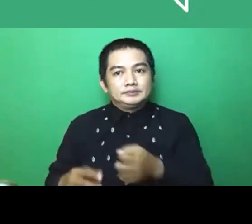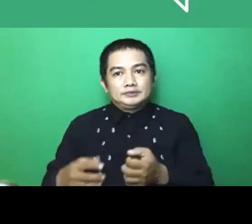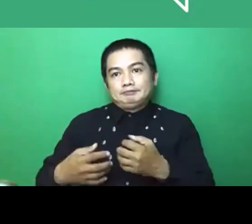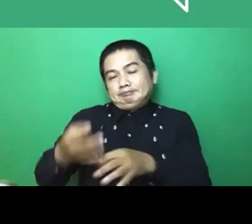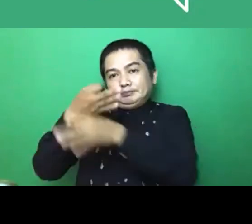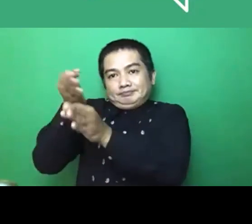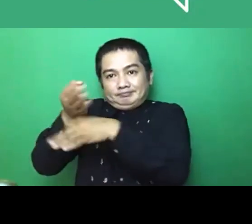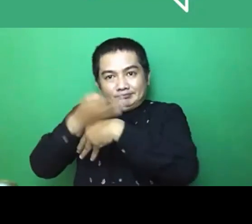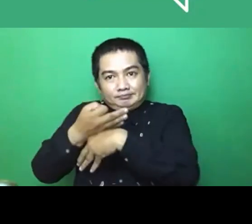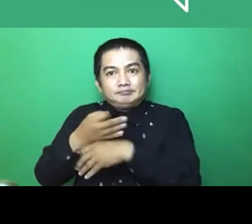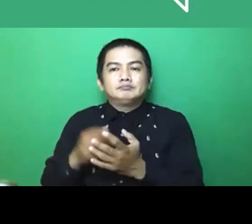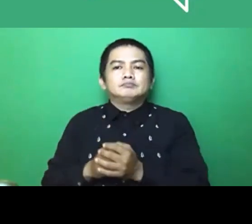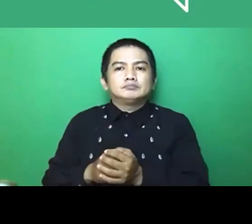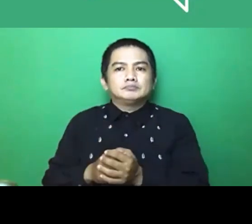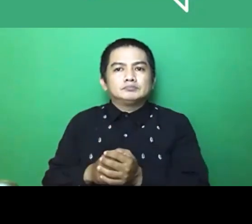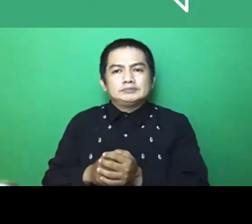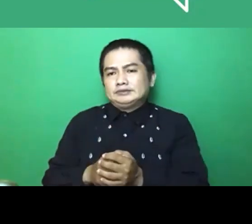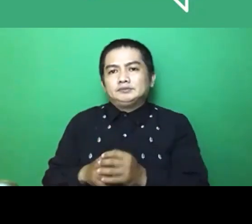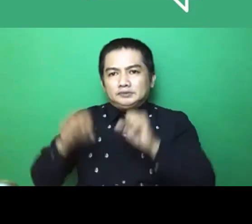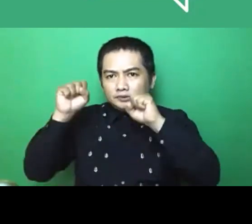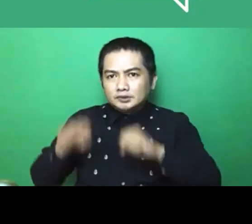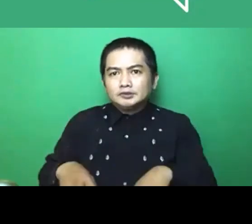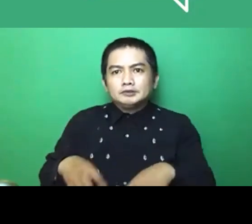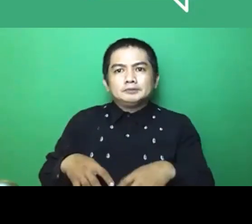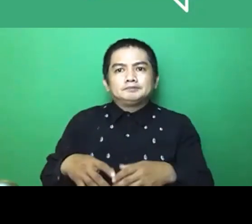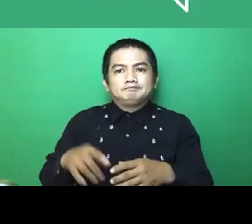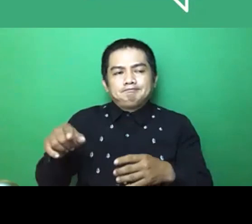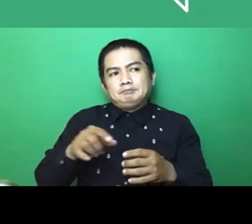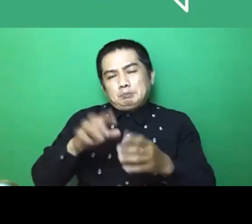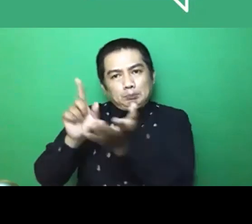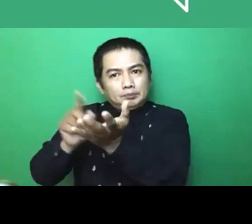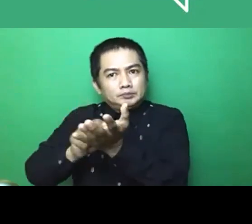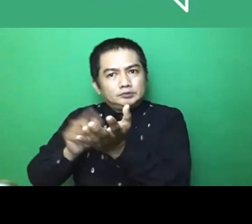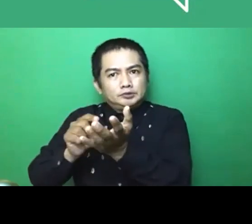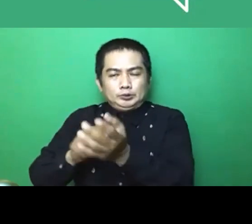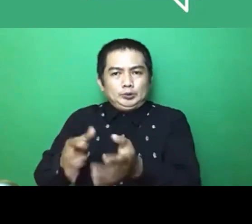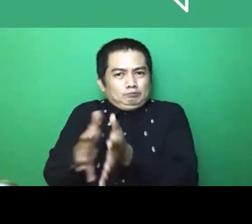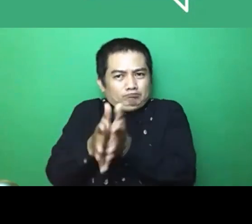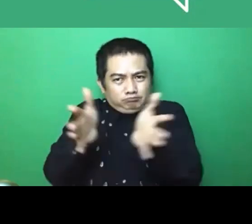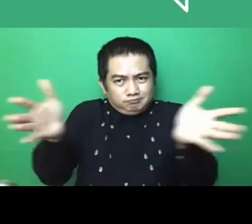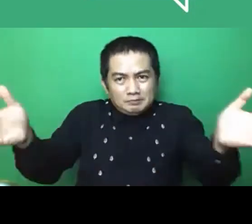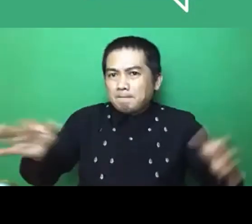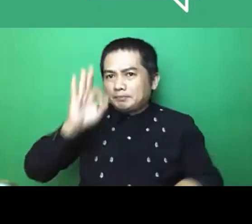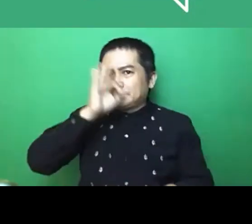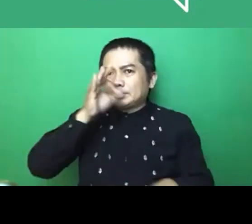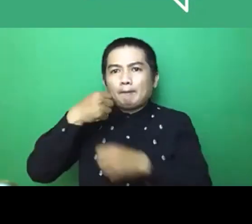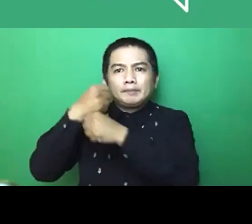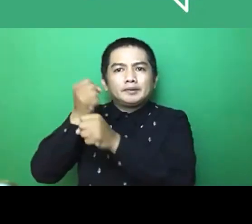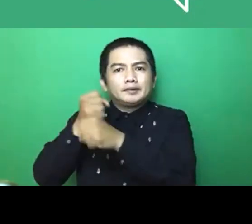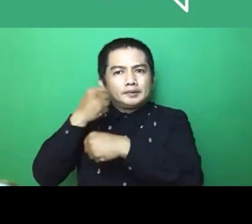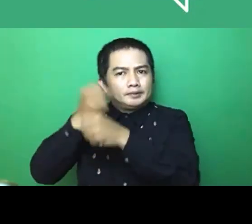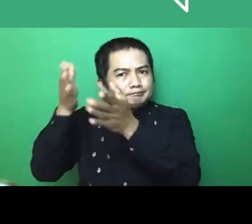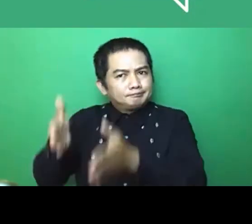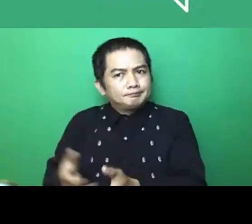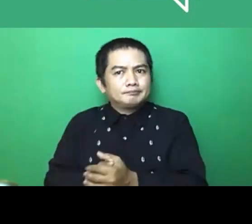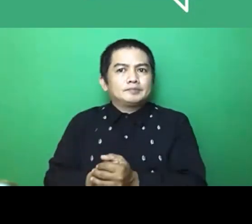So, you can actually commission people to print it. There's a huge community of Filipino makers. Facebook groups